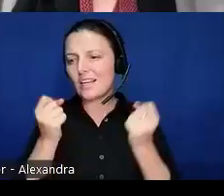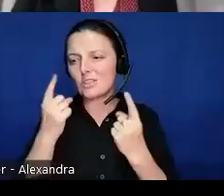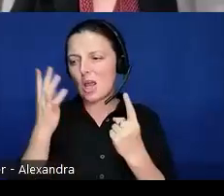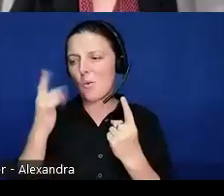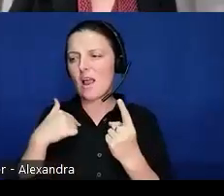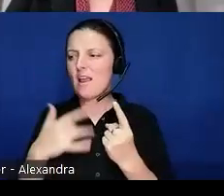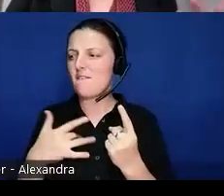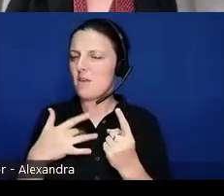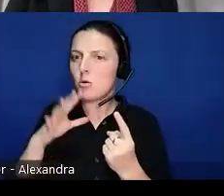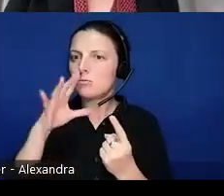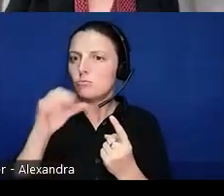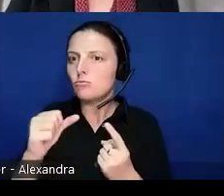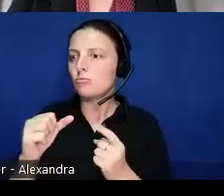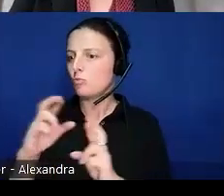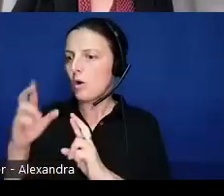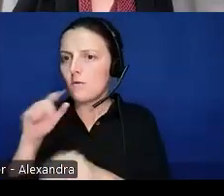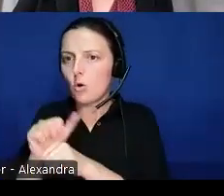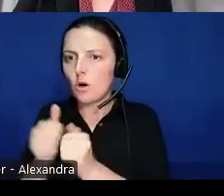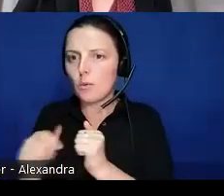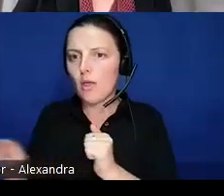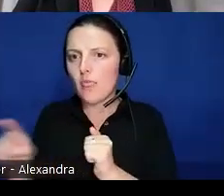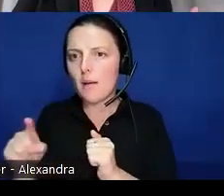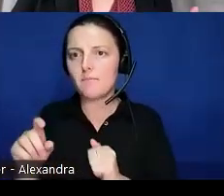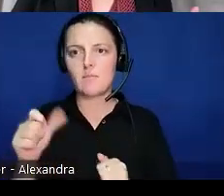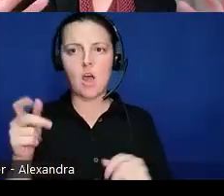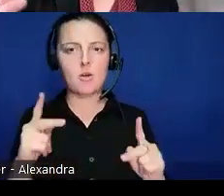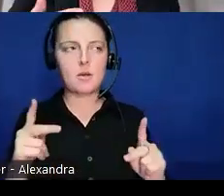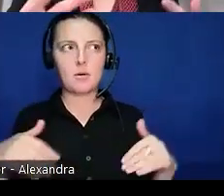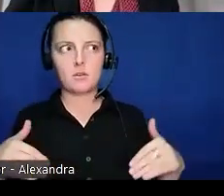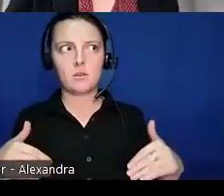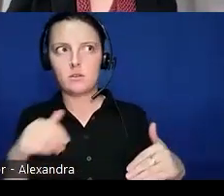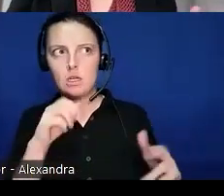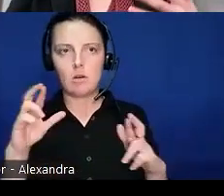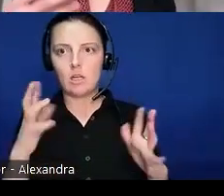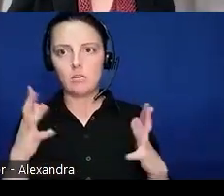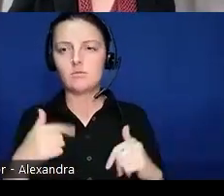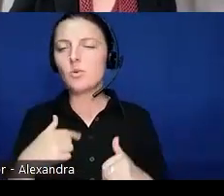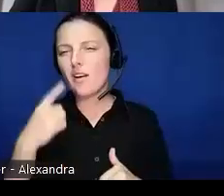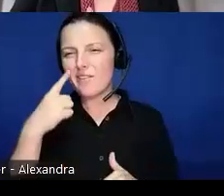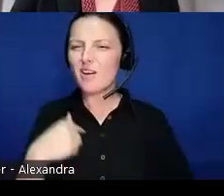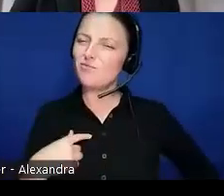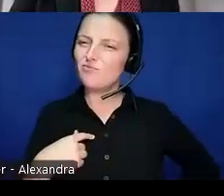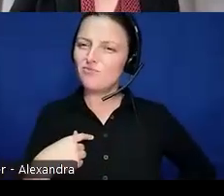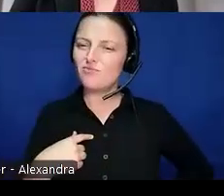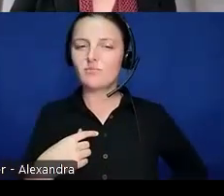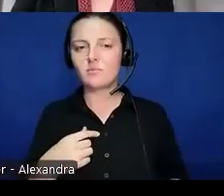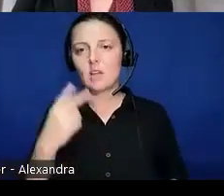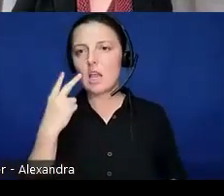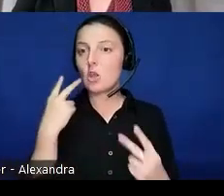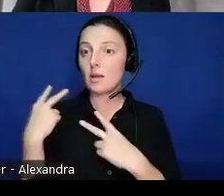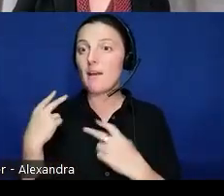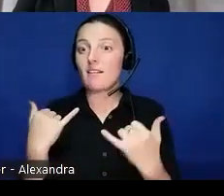and why everyone else wasn't. And it was just curious to me how, and looking back, of course, made sense